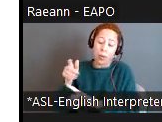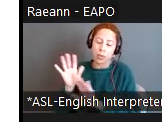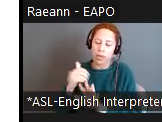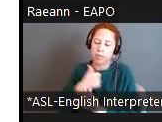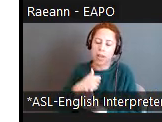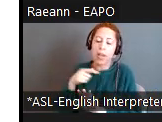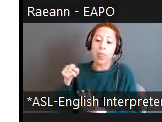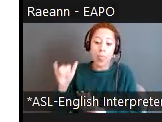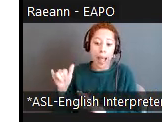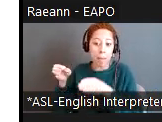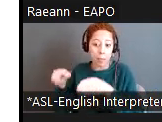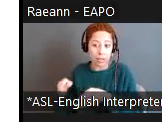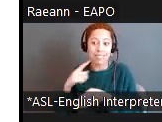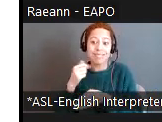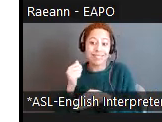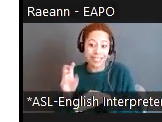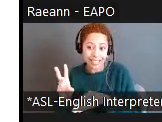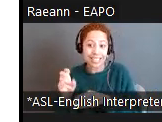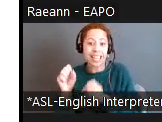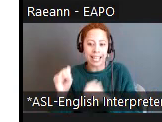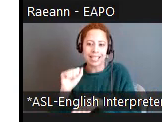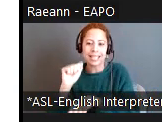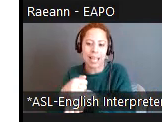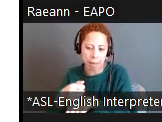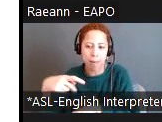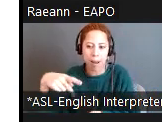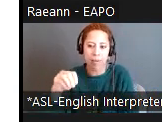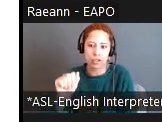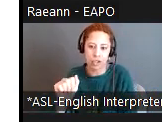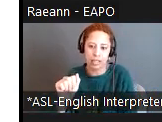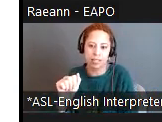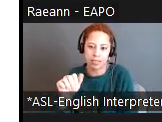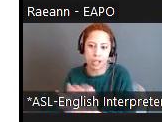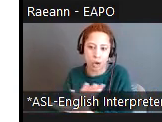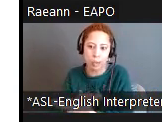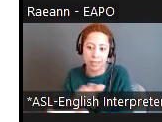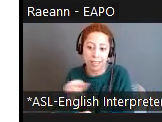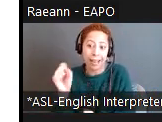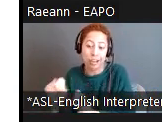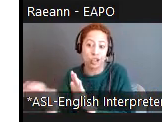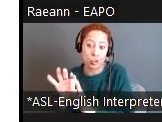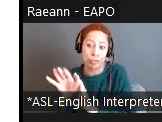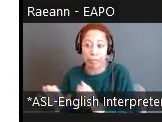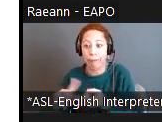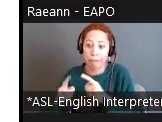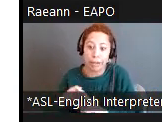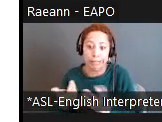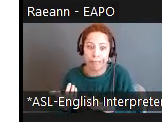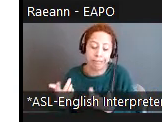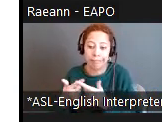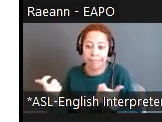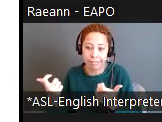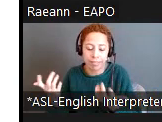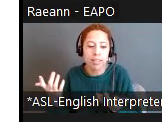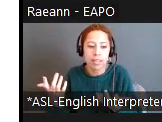them if they're not capable. So they could pick you friends over parents. So it is 16, it's not 18 like it is for the power of